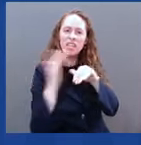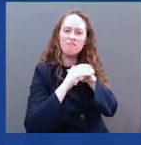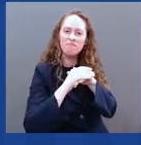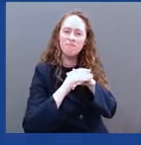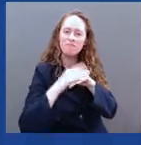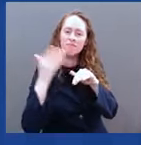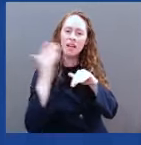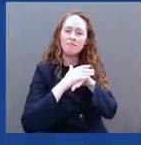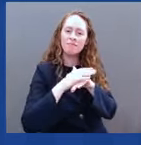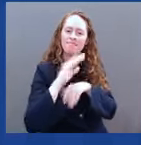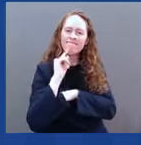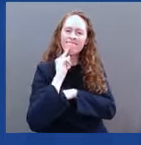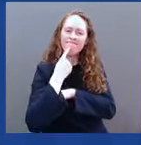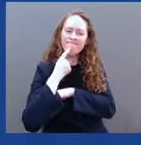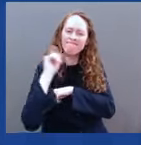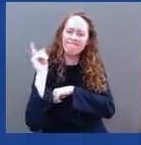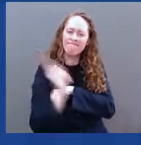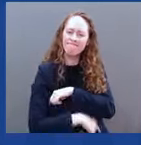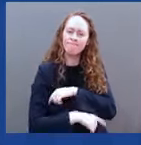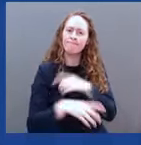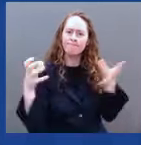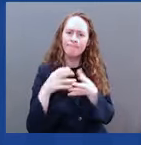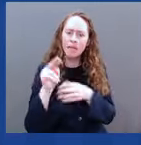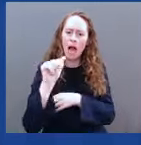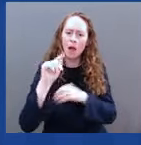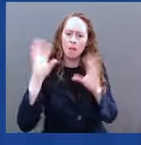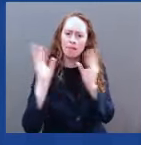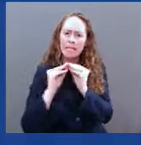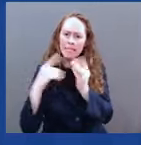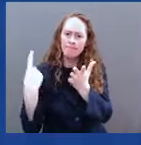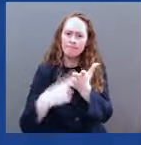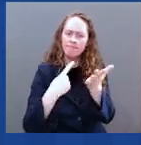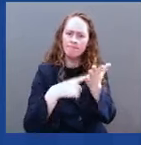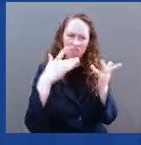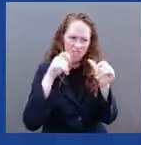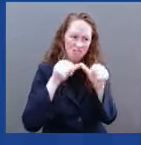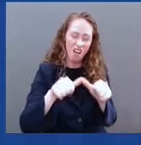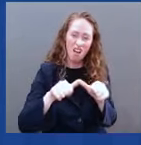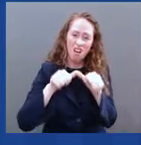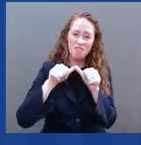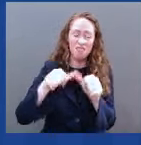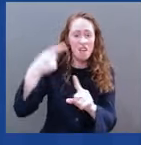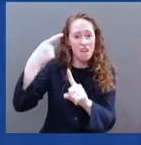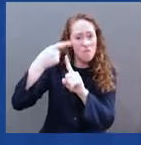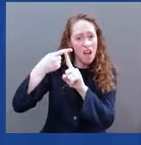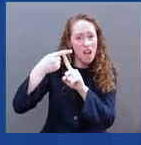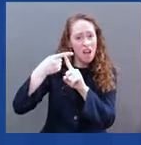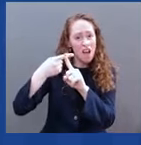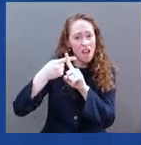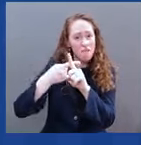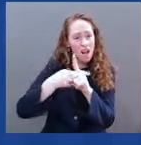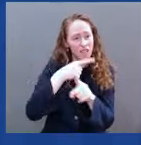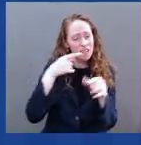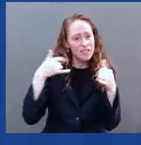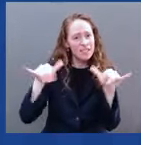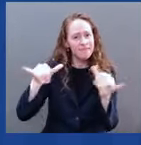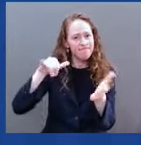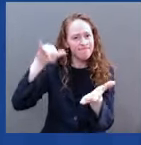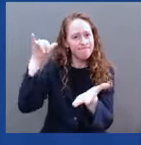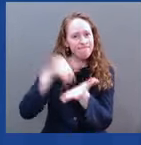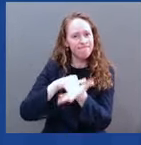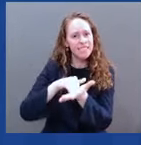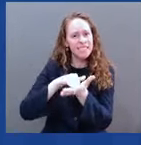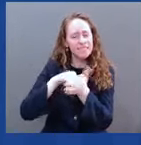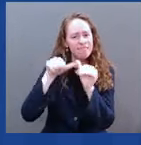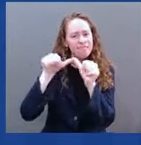we will sustain what we're doing, not just next month, the following month, but for the remainder of this entire year. That's